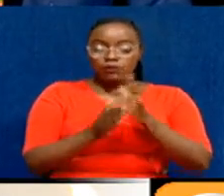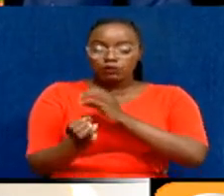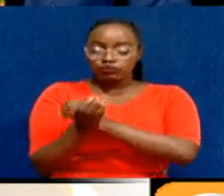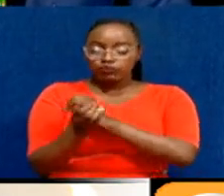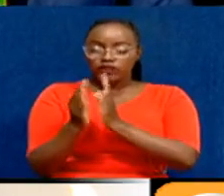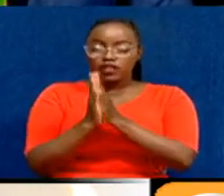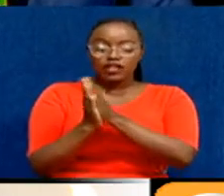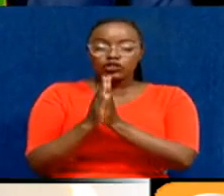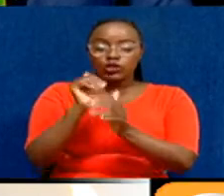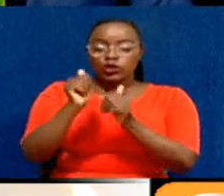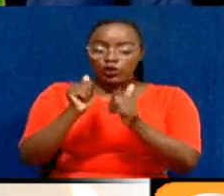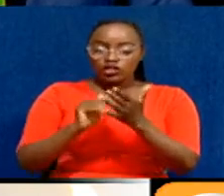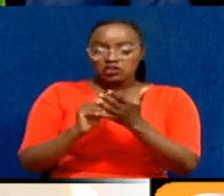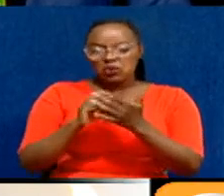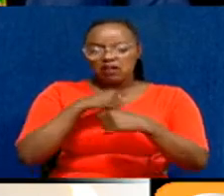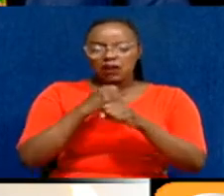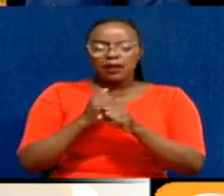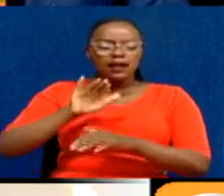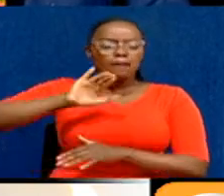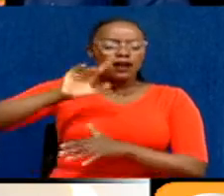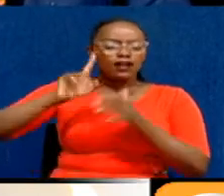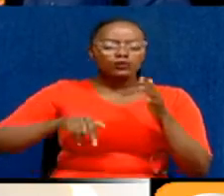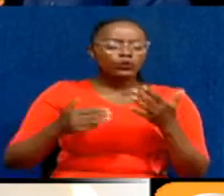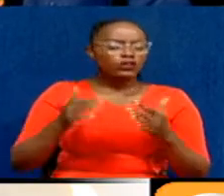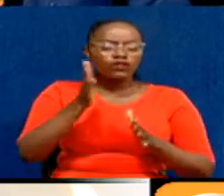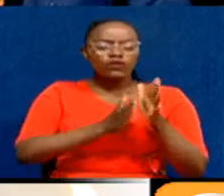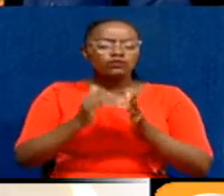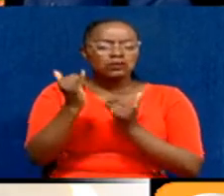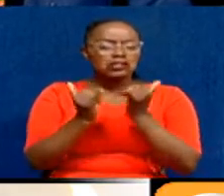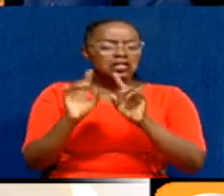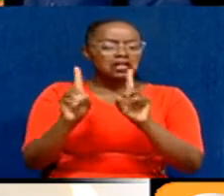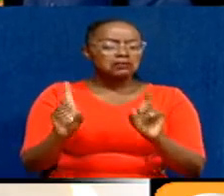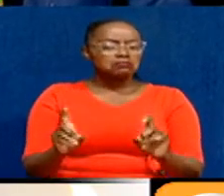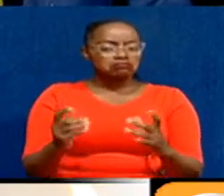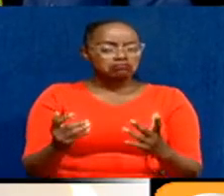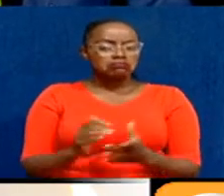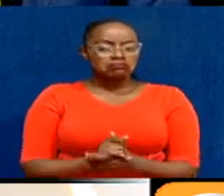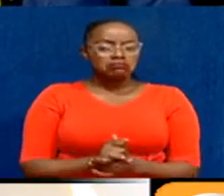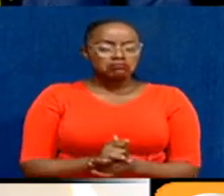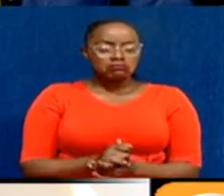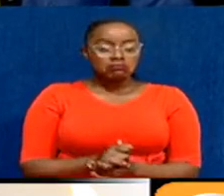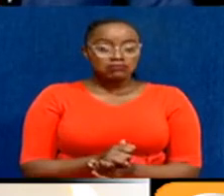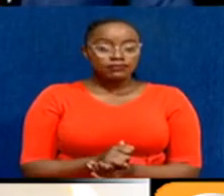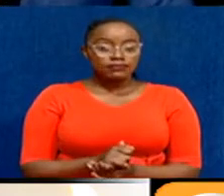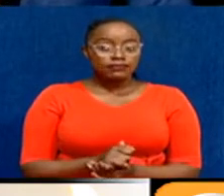us in the story you filed, what's left in terms of preparations for Saturday?